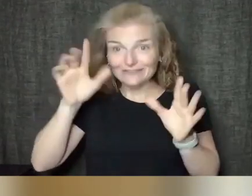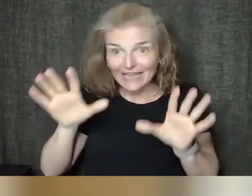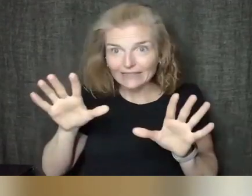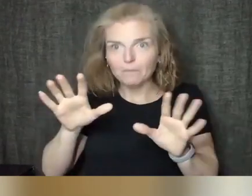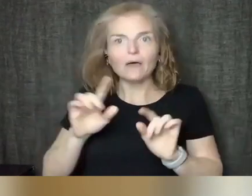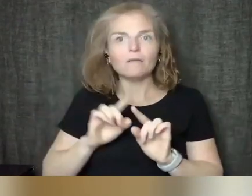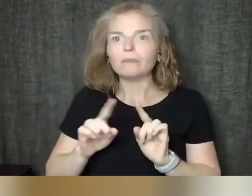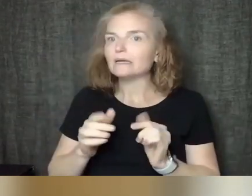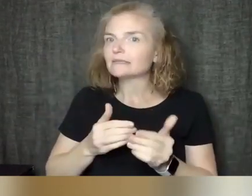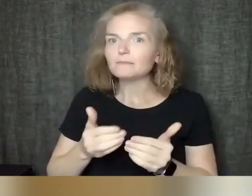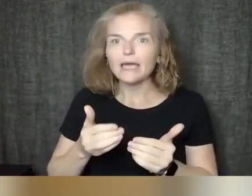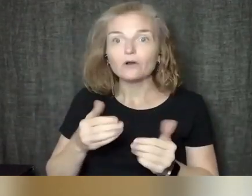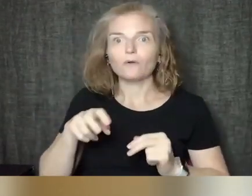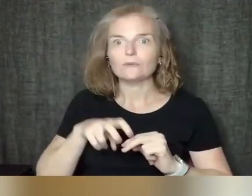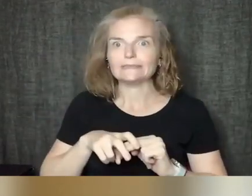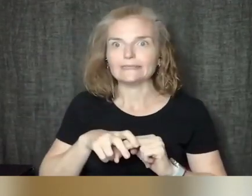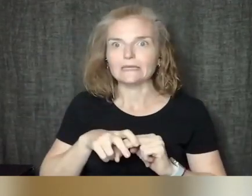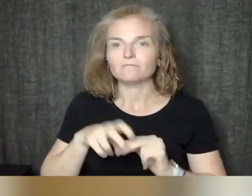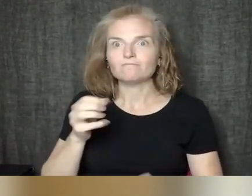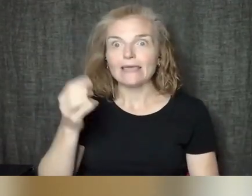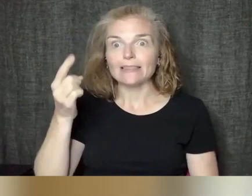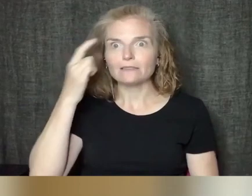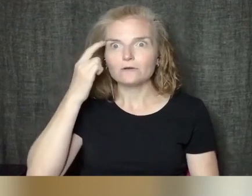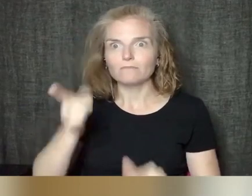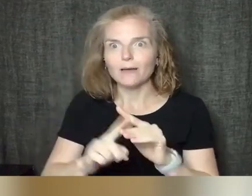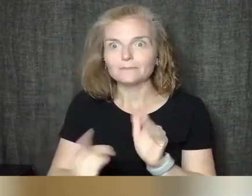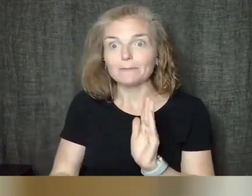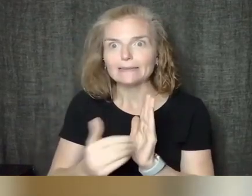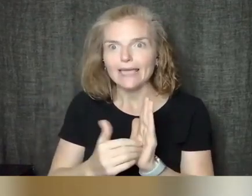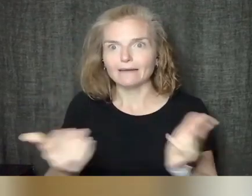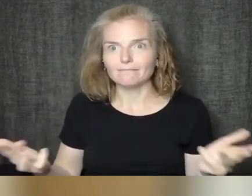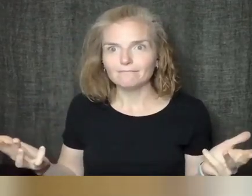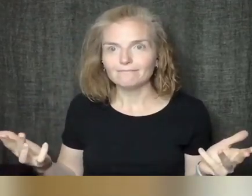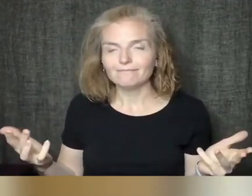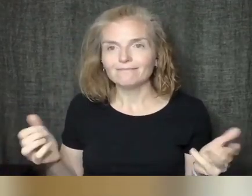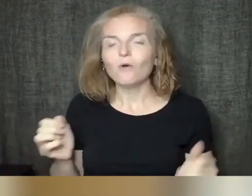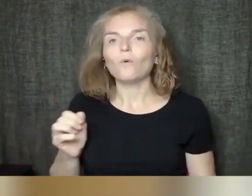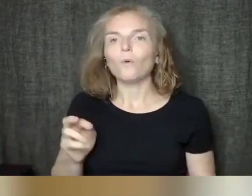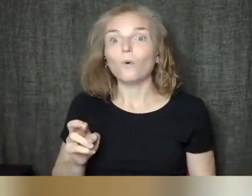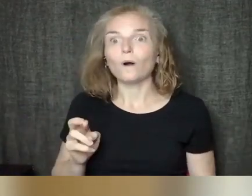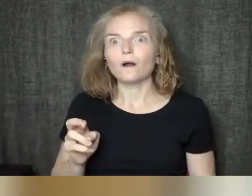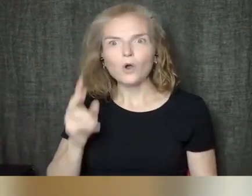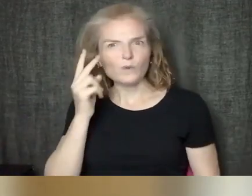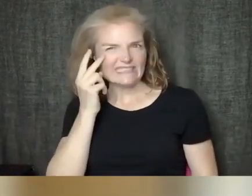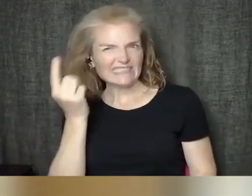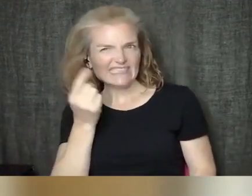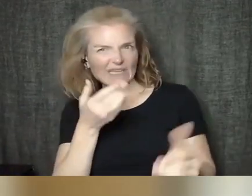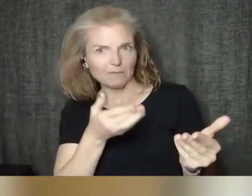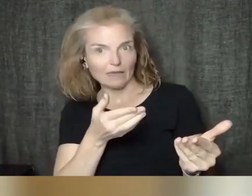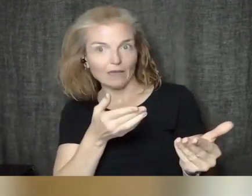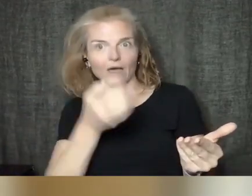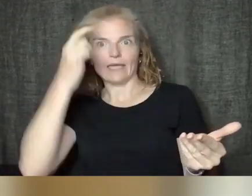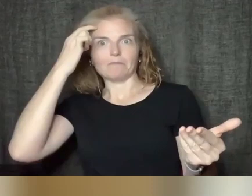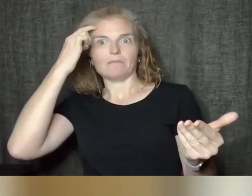down to meditate and that same old thought just comes again. Or we see something and we get triggered in the same way.